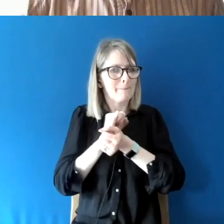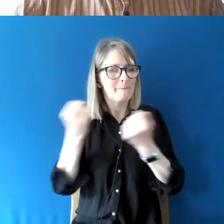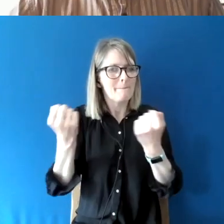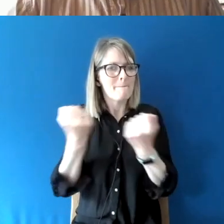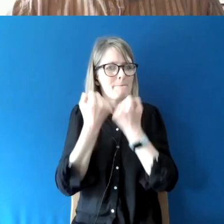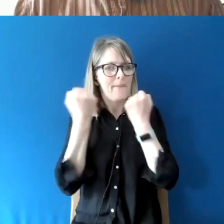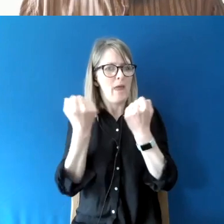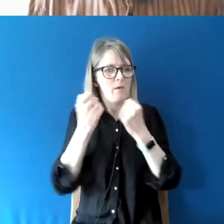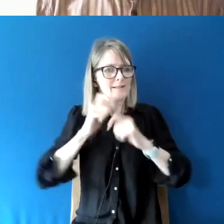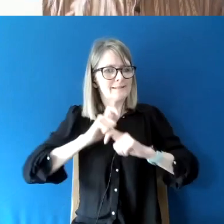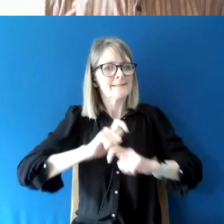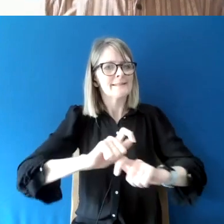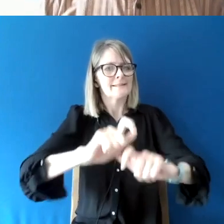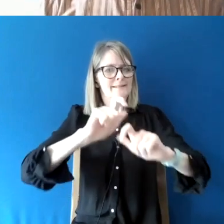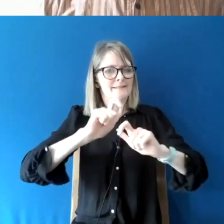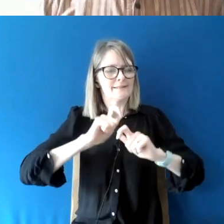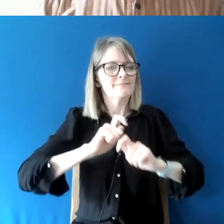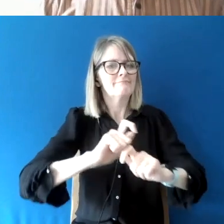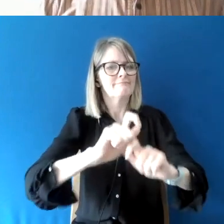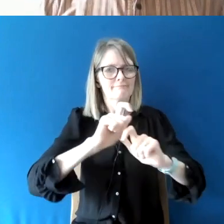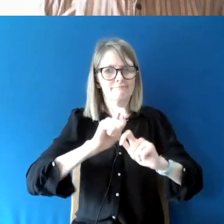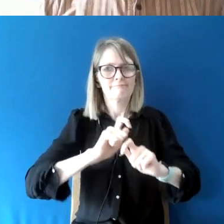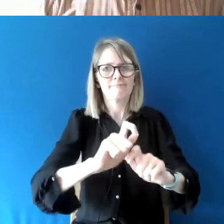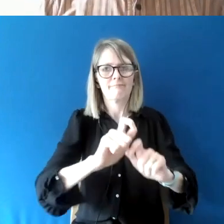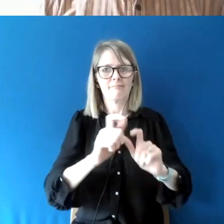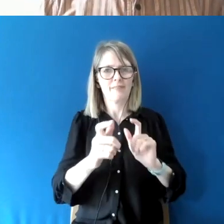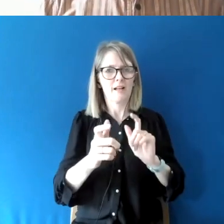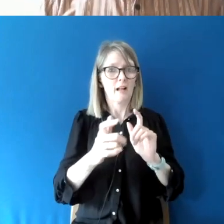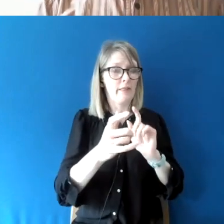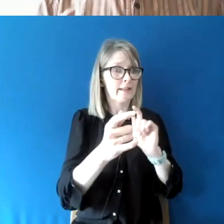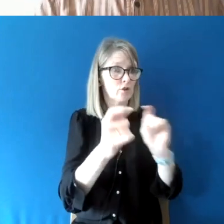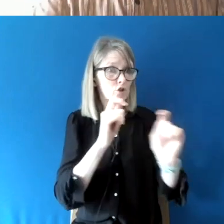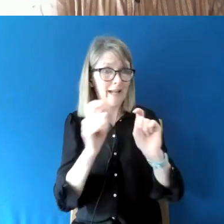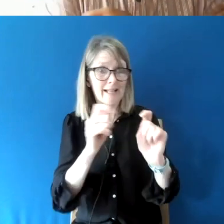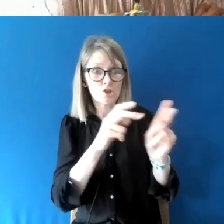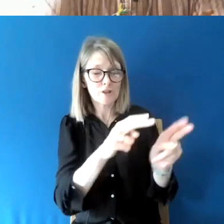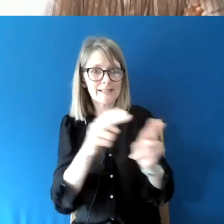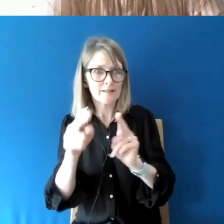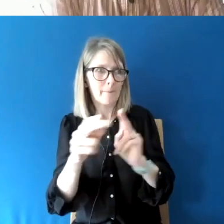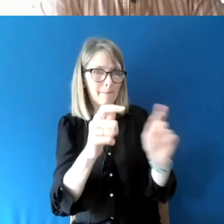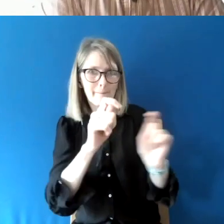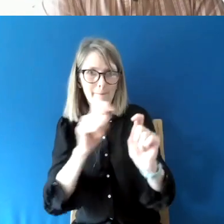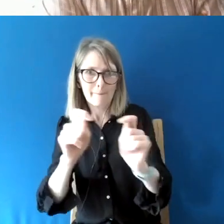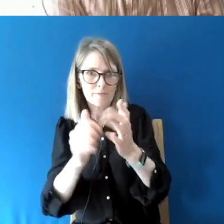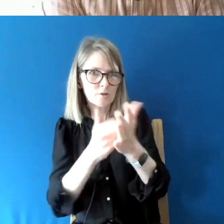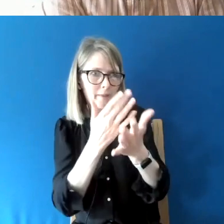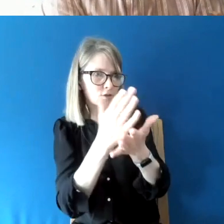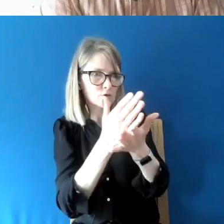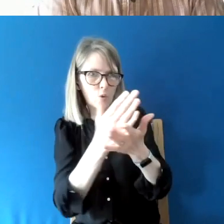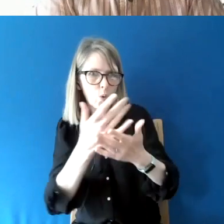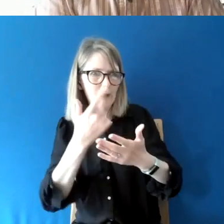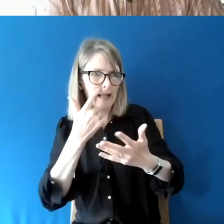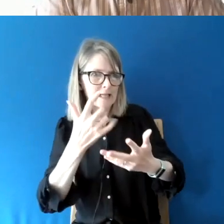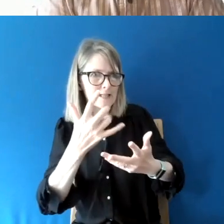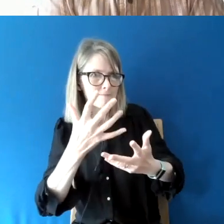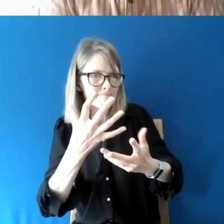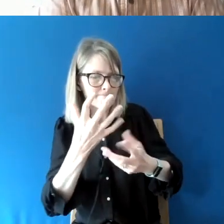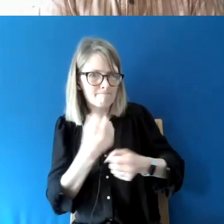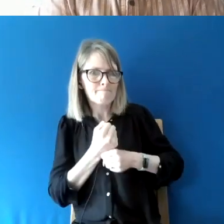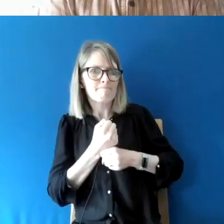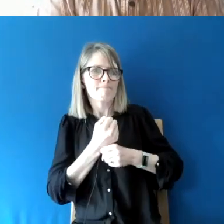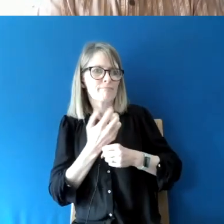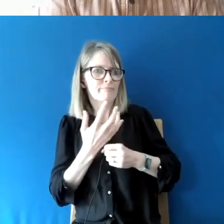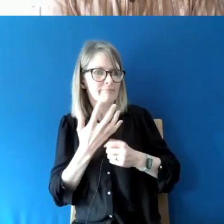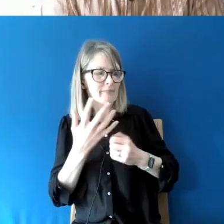dress in different clothes, change systems and adapt systems so that they can actually keep the